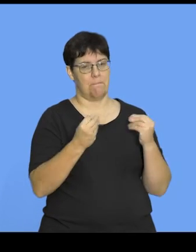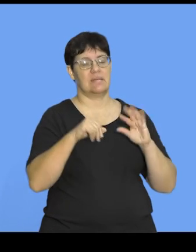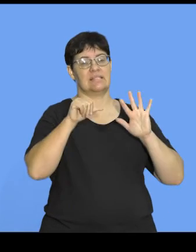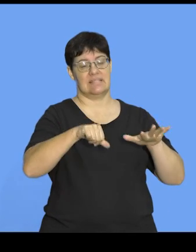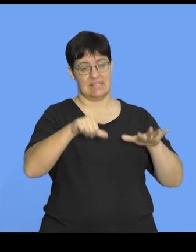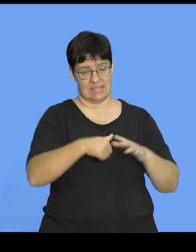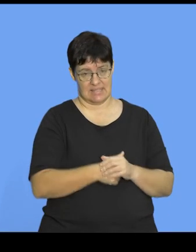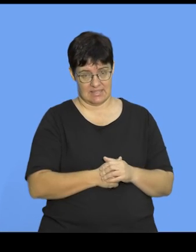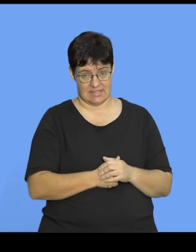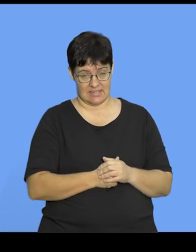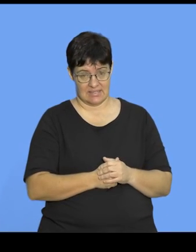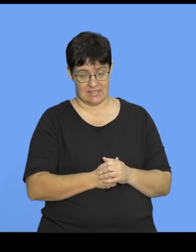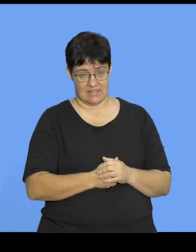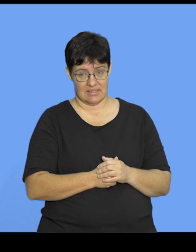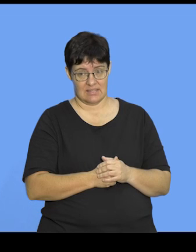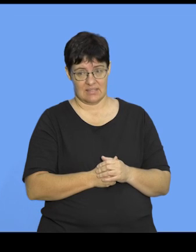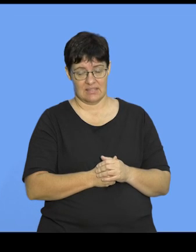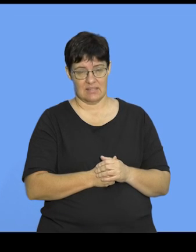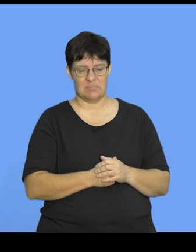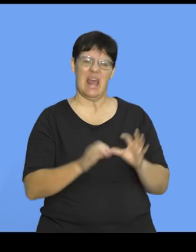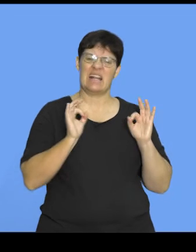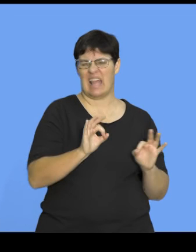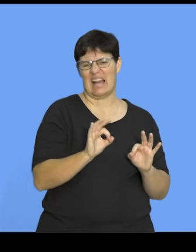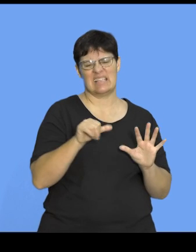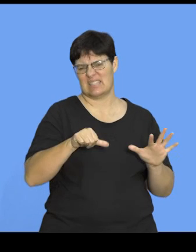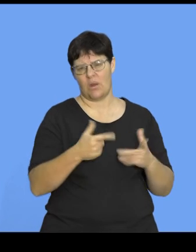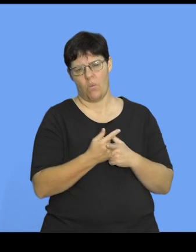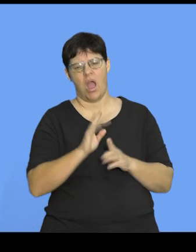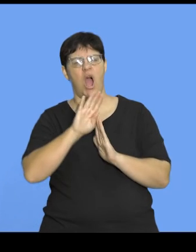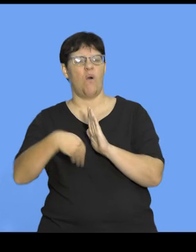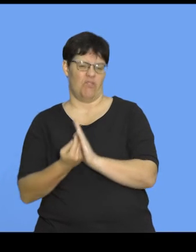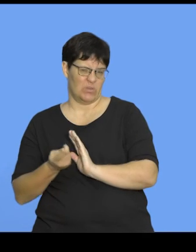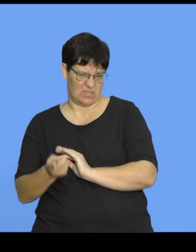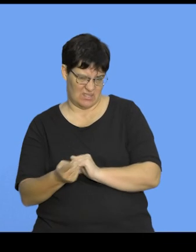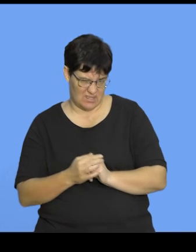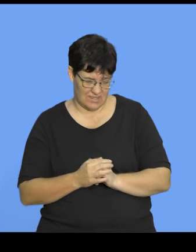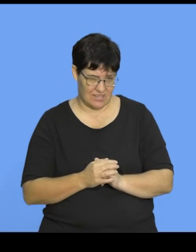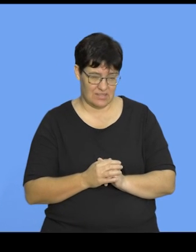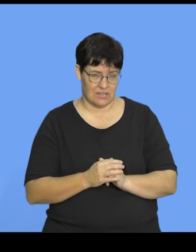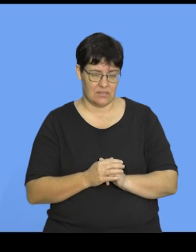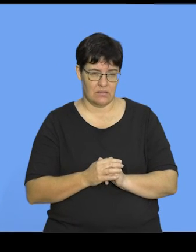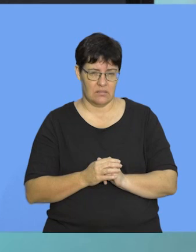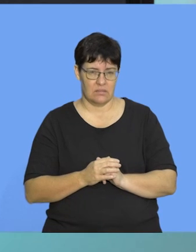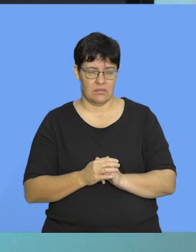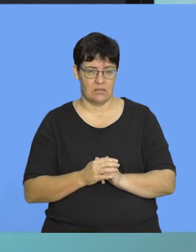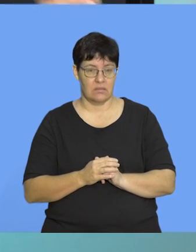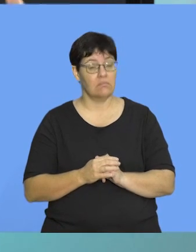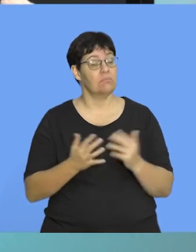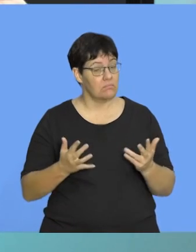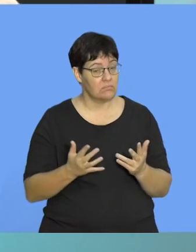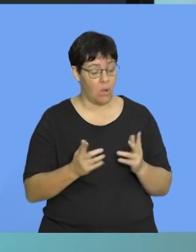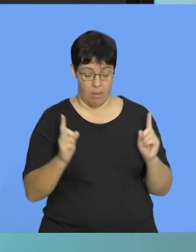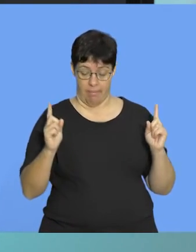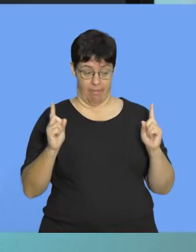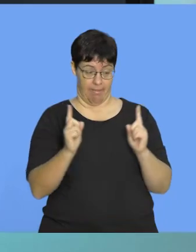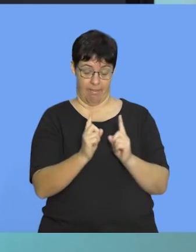16. It's not exactly 16 because I rounded off this answer. The